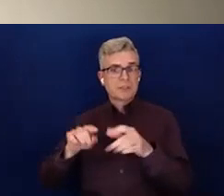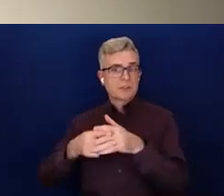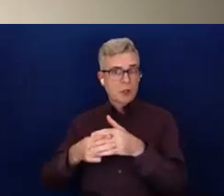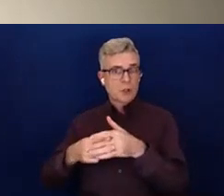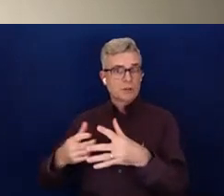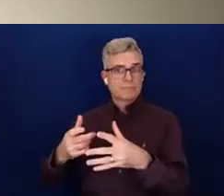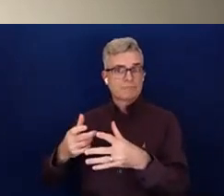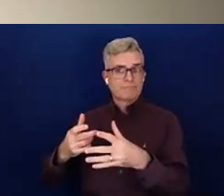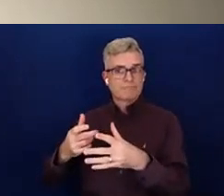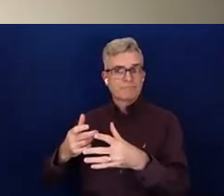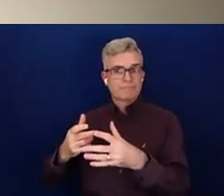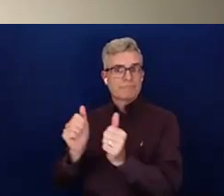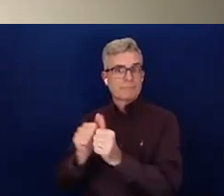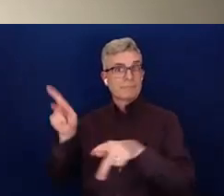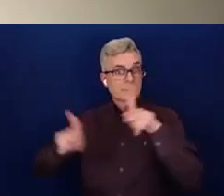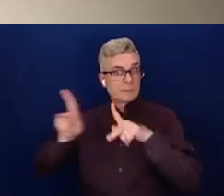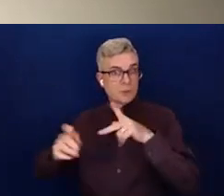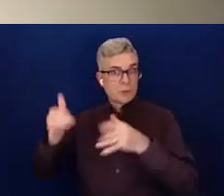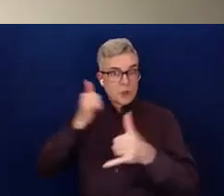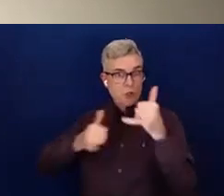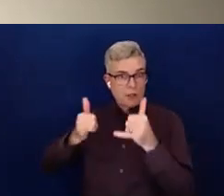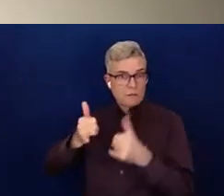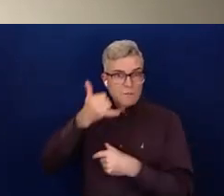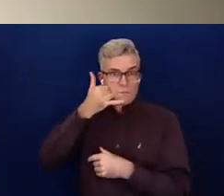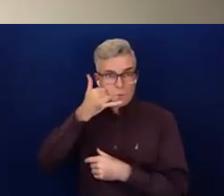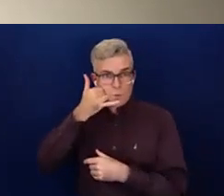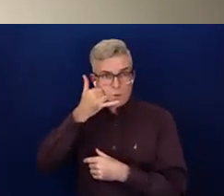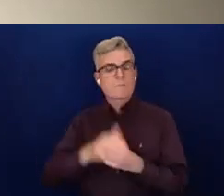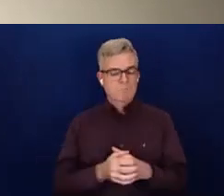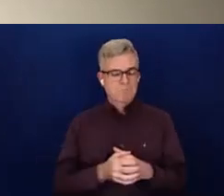Another question that folks have from the chat log